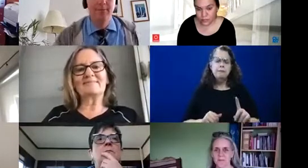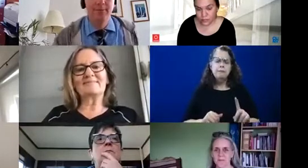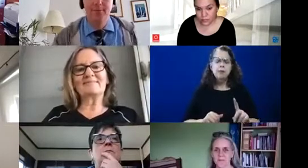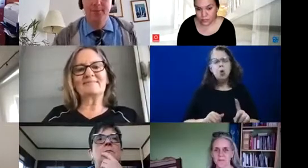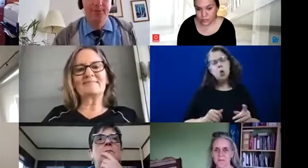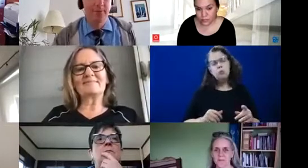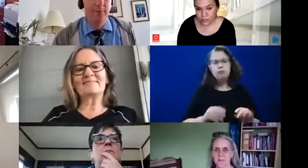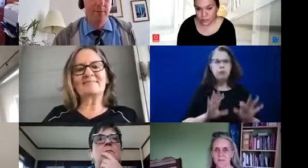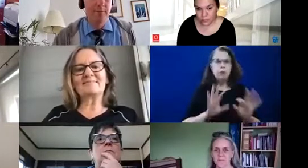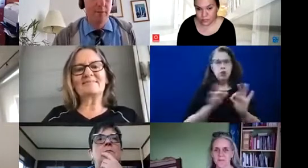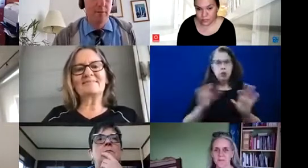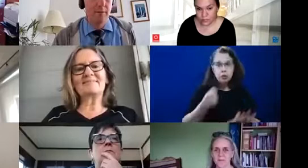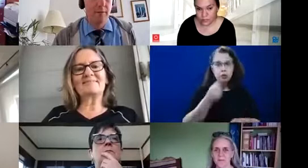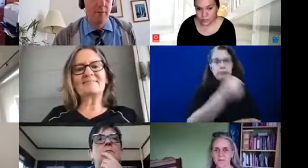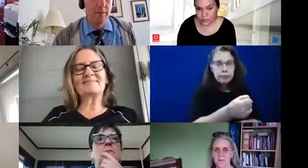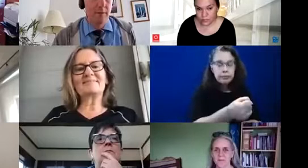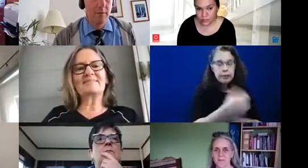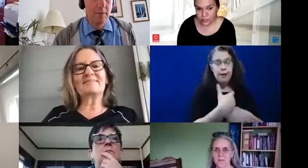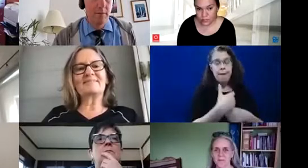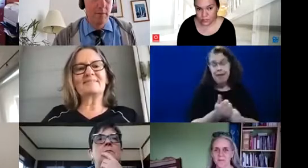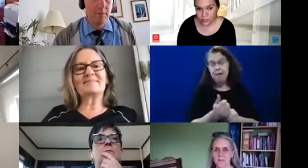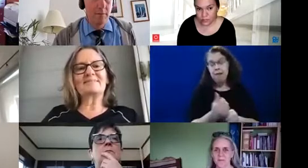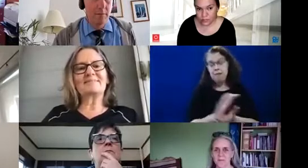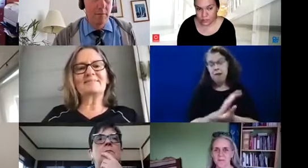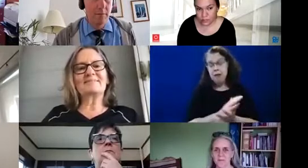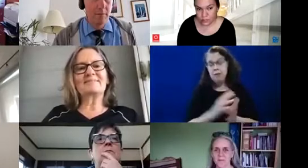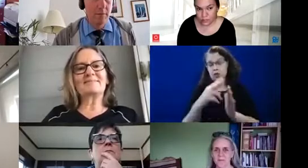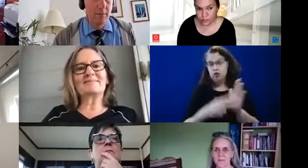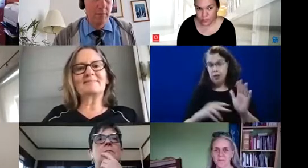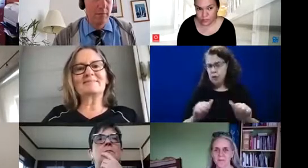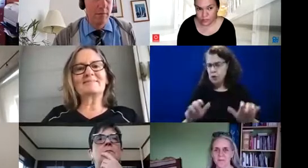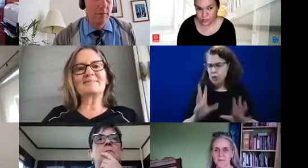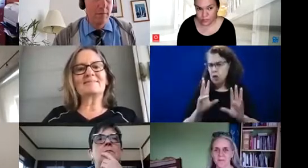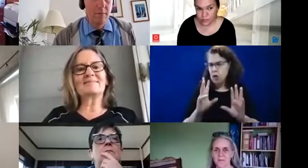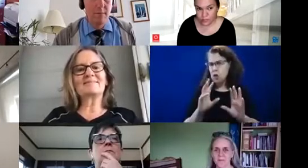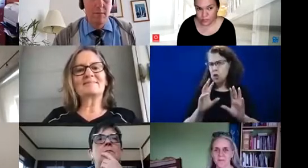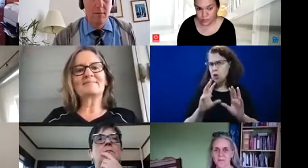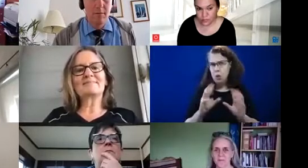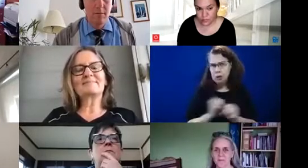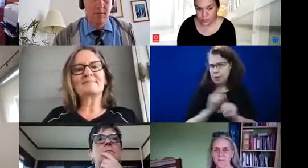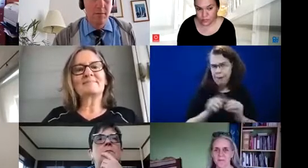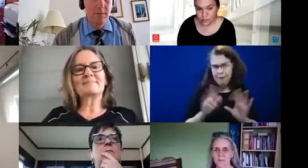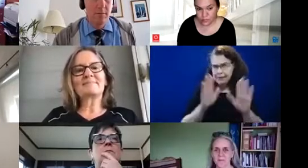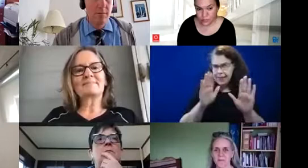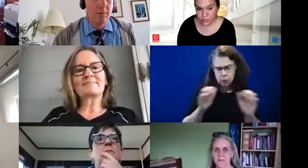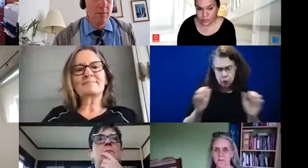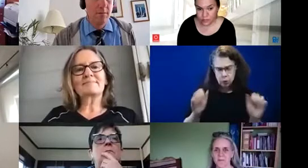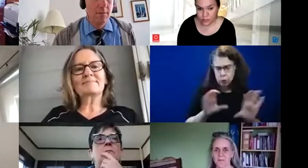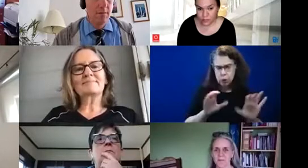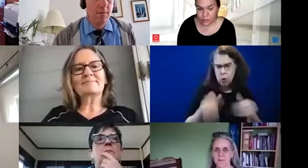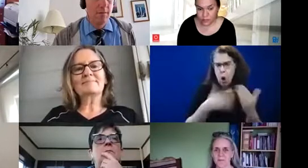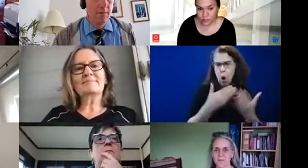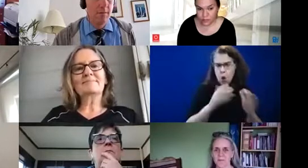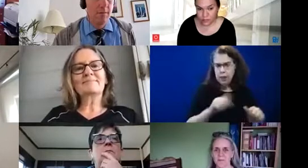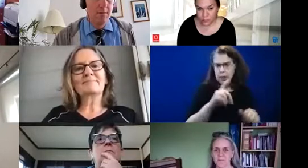interpreters, making the documents readable. You did a workshop on that. Fantastic, all that we can do. I'm more concerned about